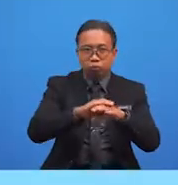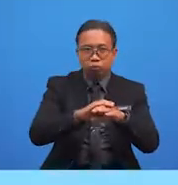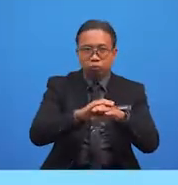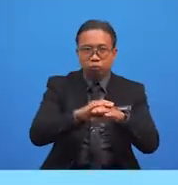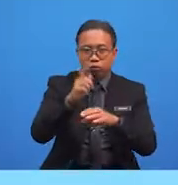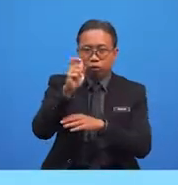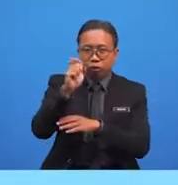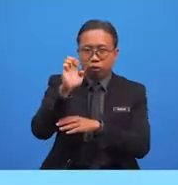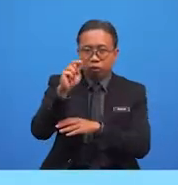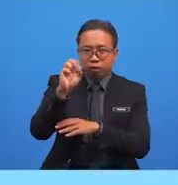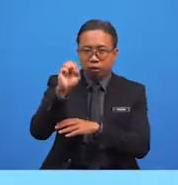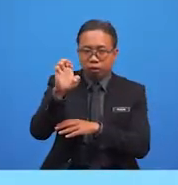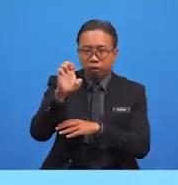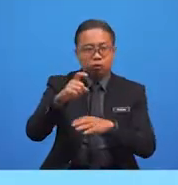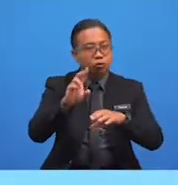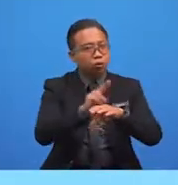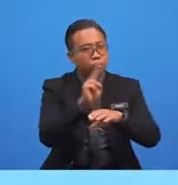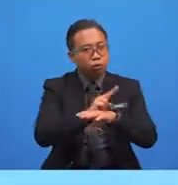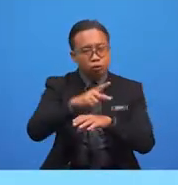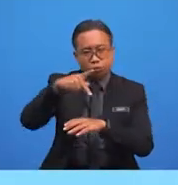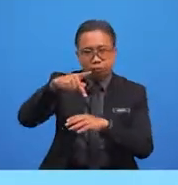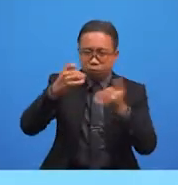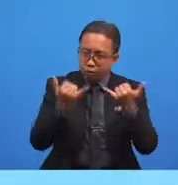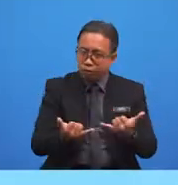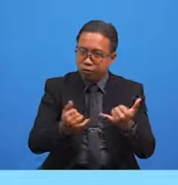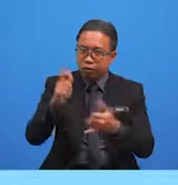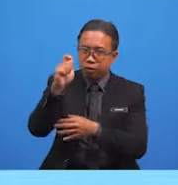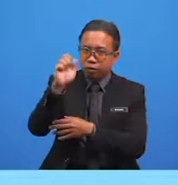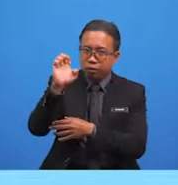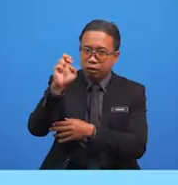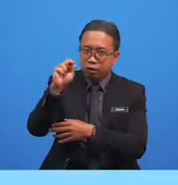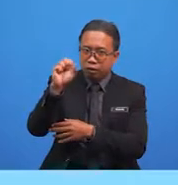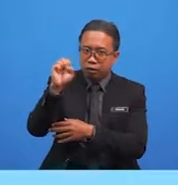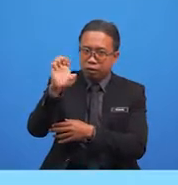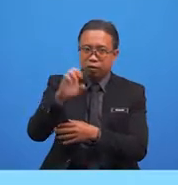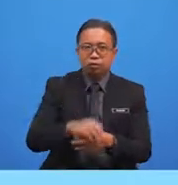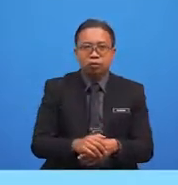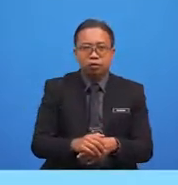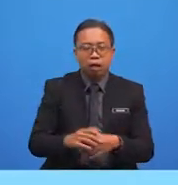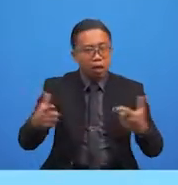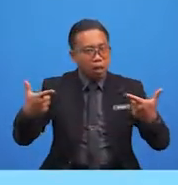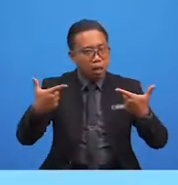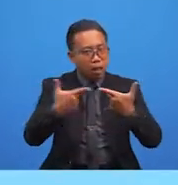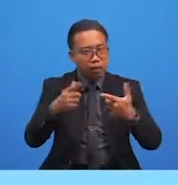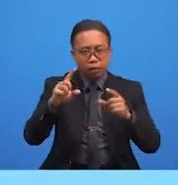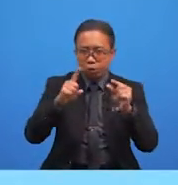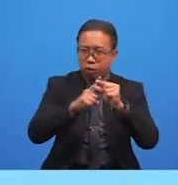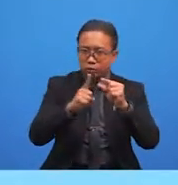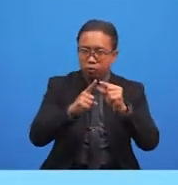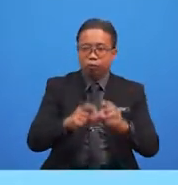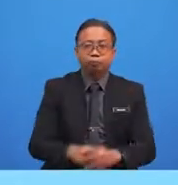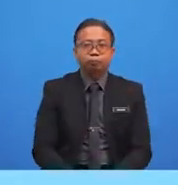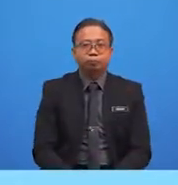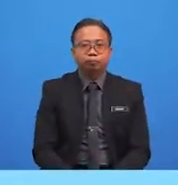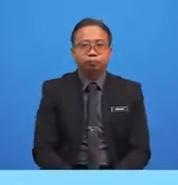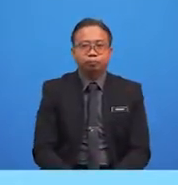tense. We normally use present tenses in opinion writing. linking words.